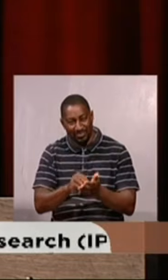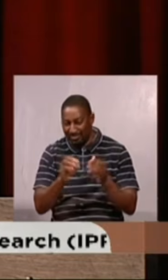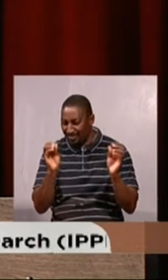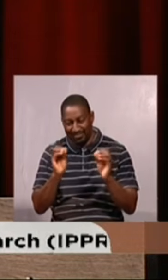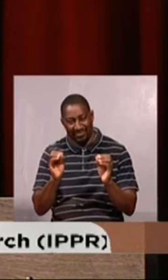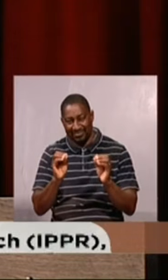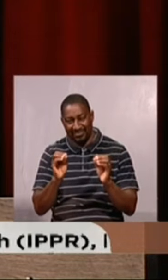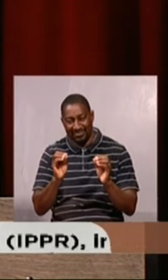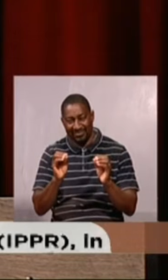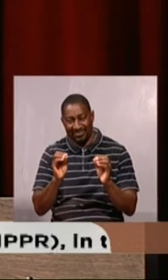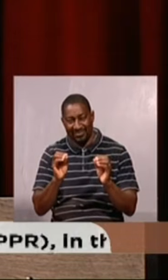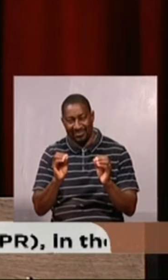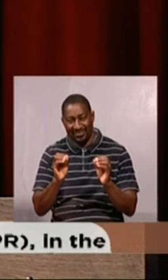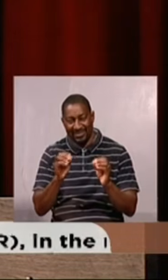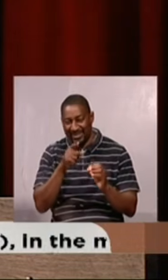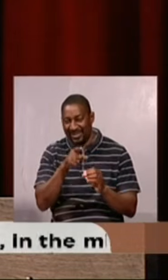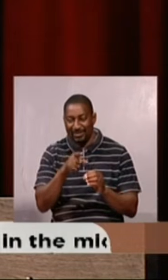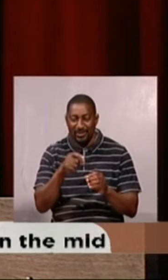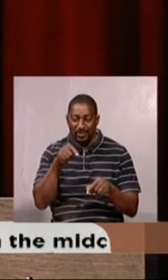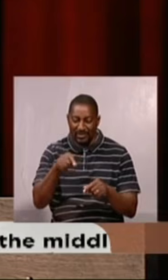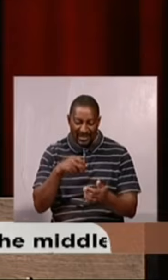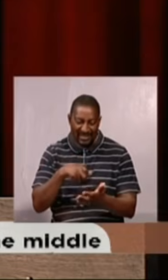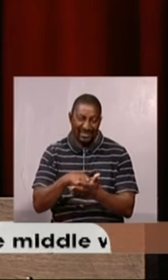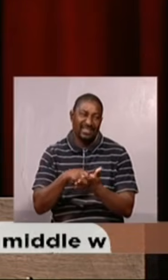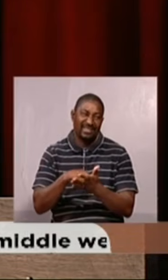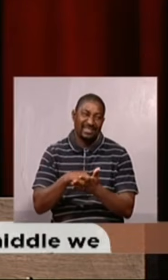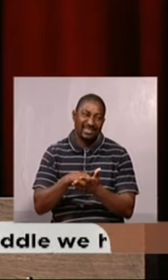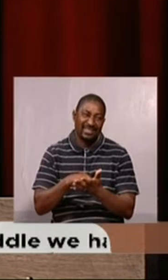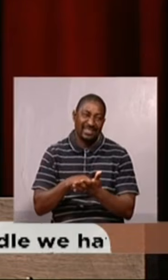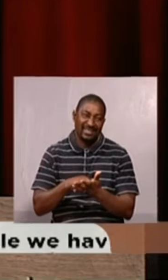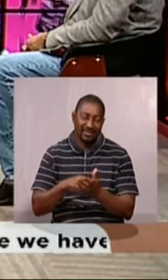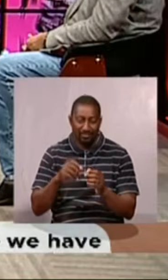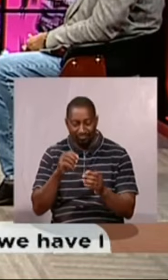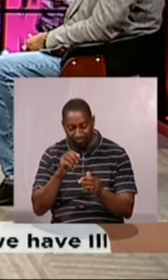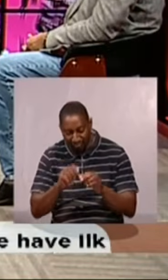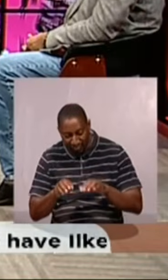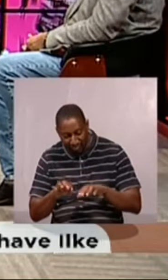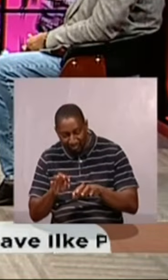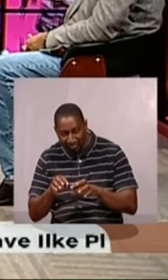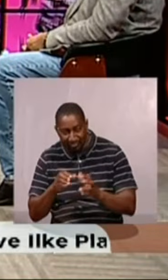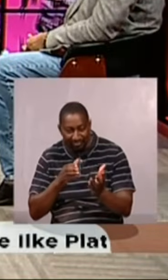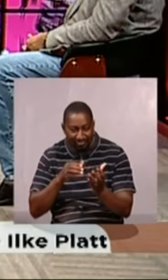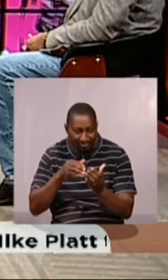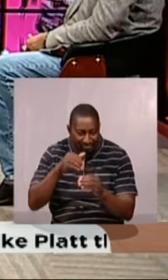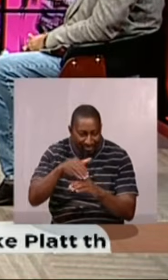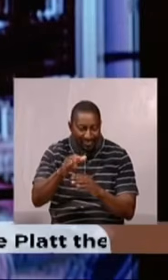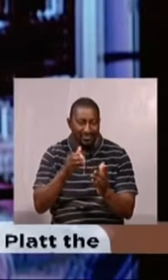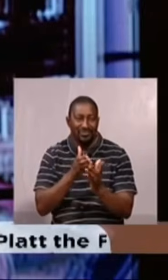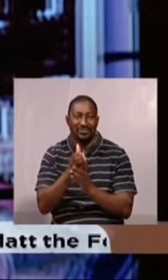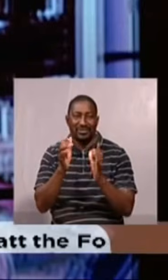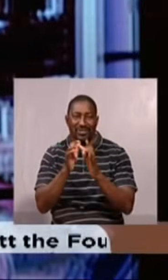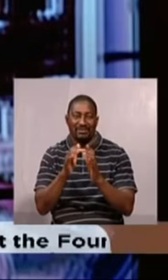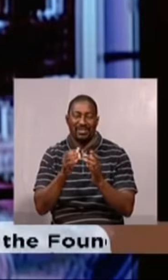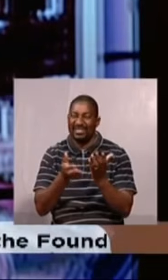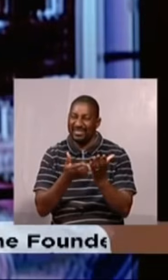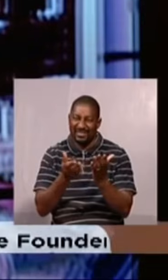the country as huge as Namibia and reaching out to people that way. So it is a really crucial element of any political party's campaign.